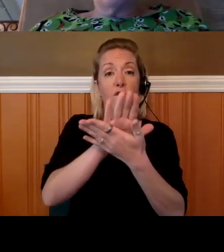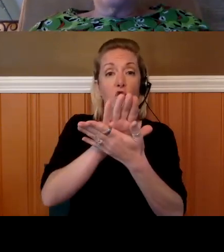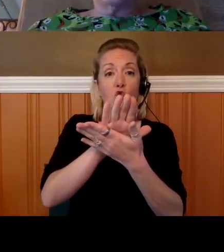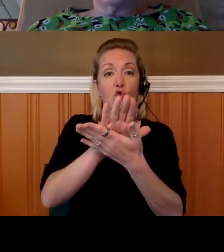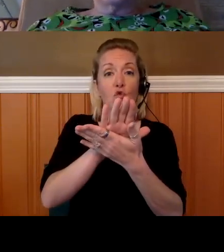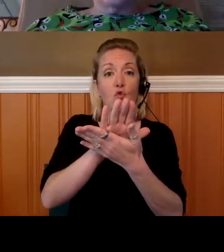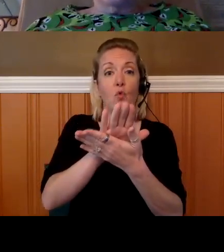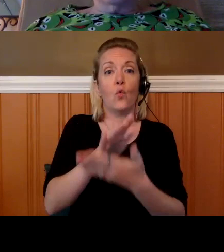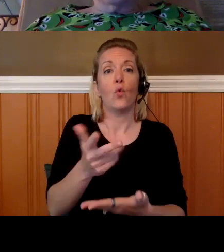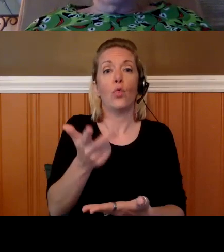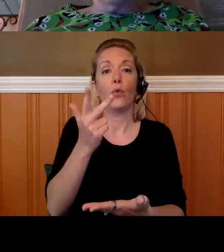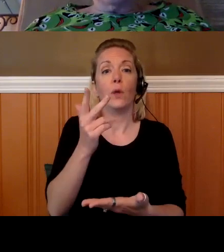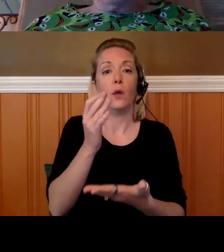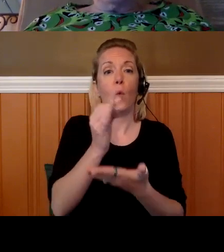child.